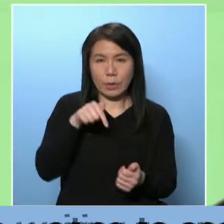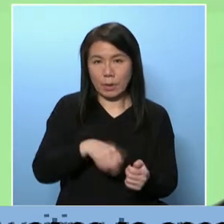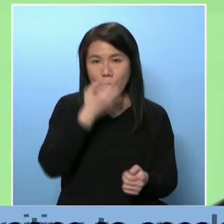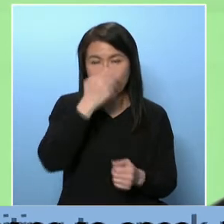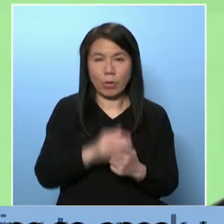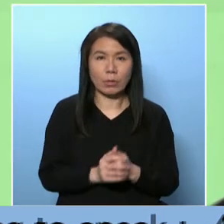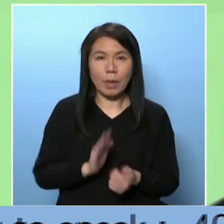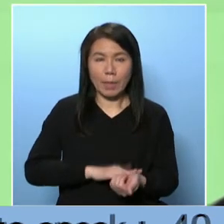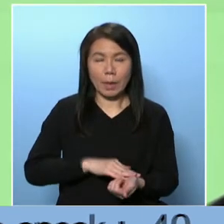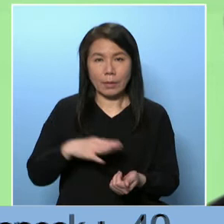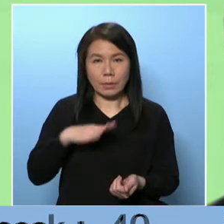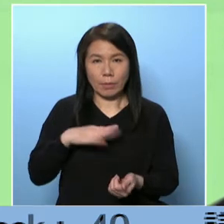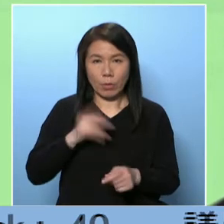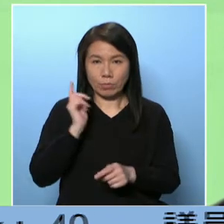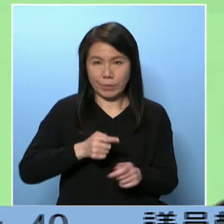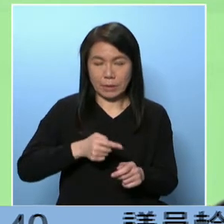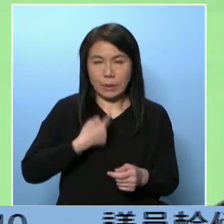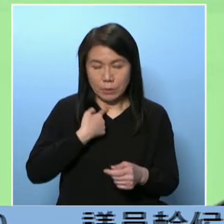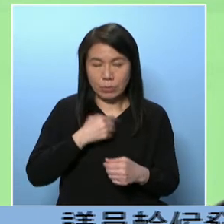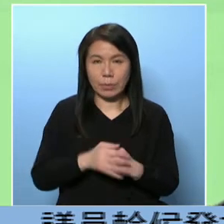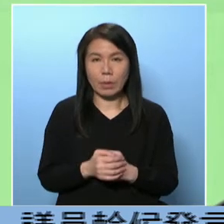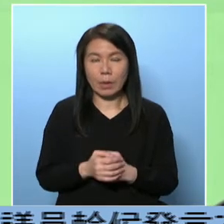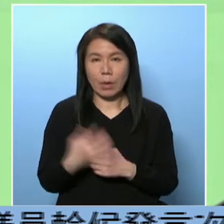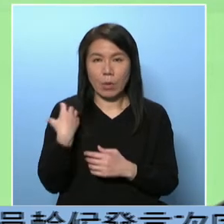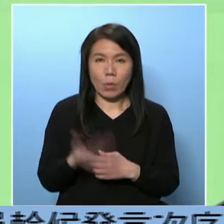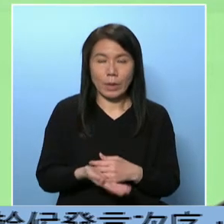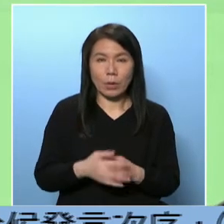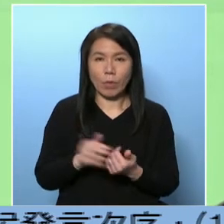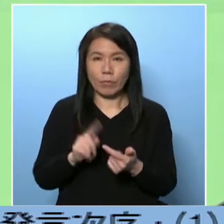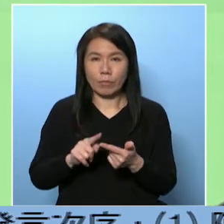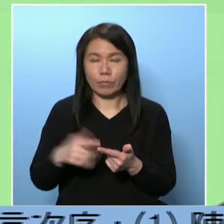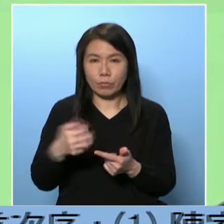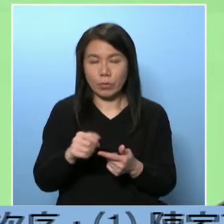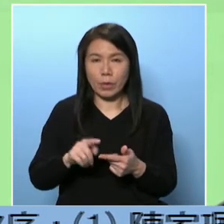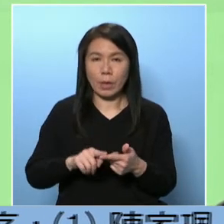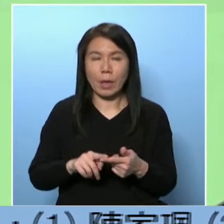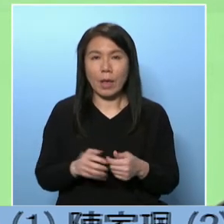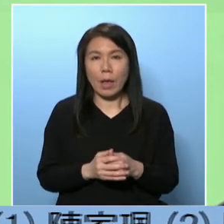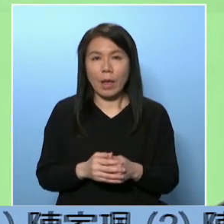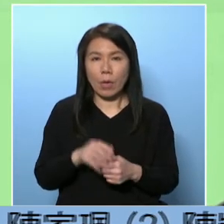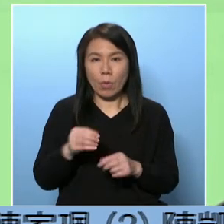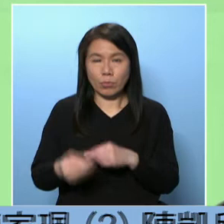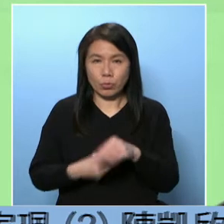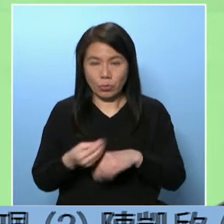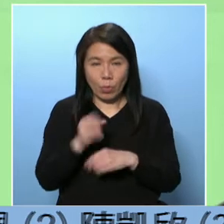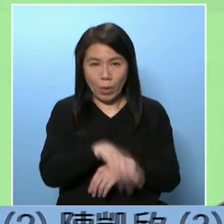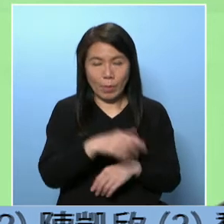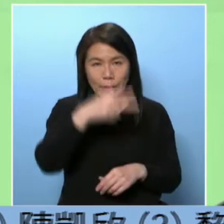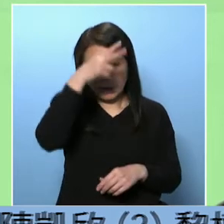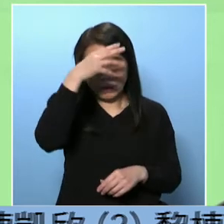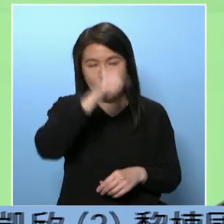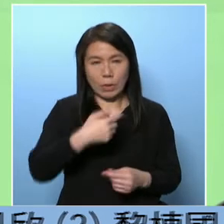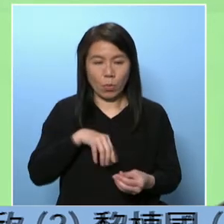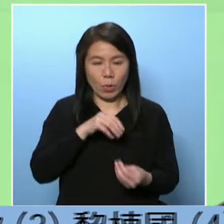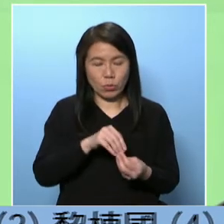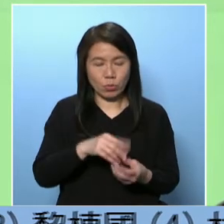to the minds of presidency, and he has given instructions, and he has also asked the deputy